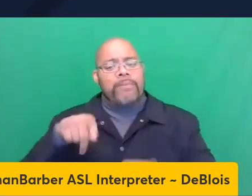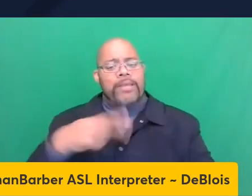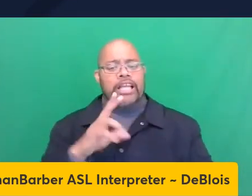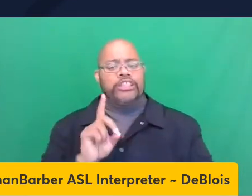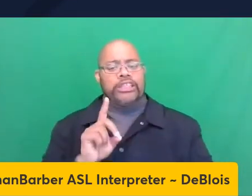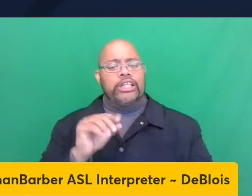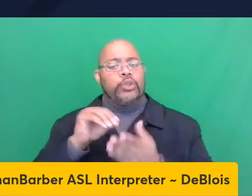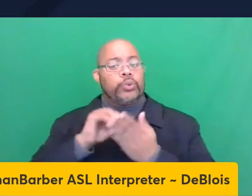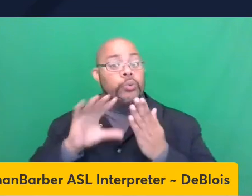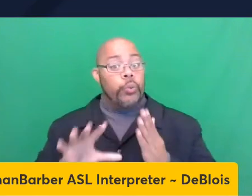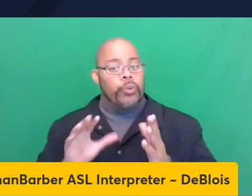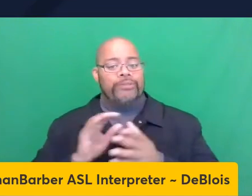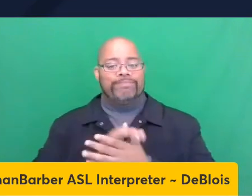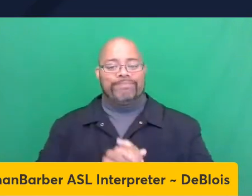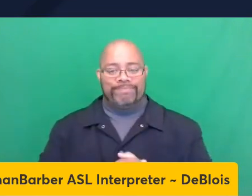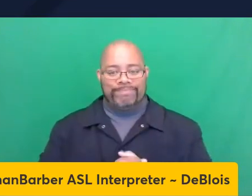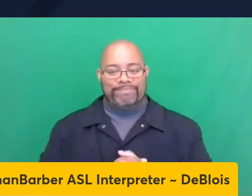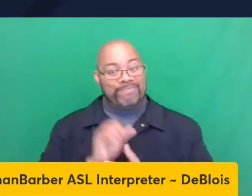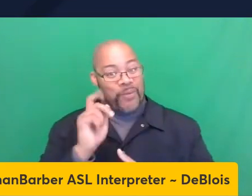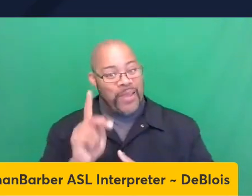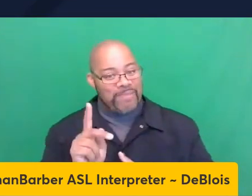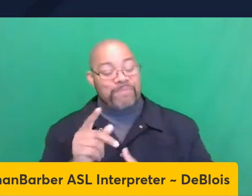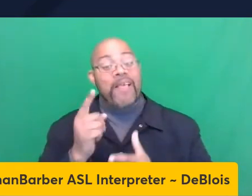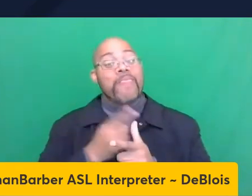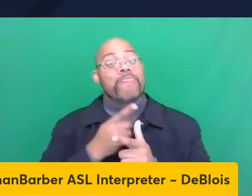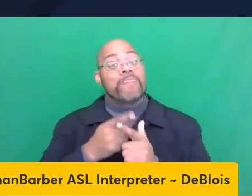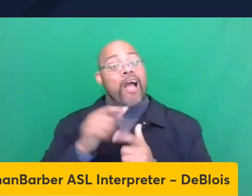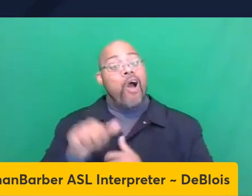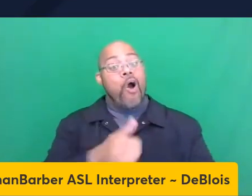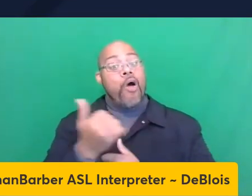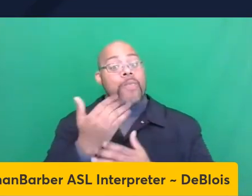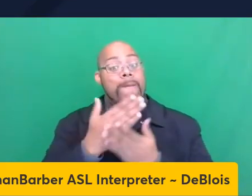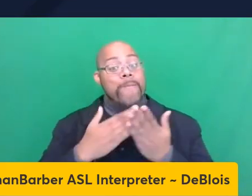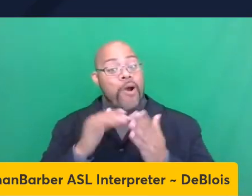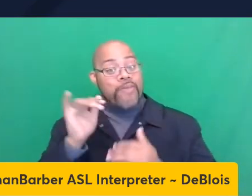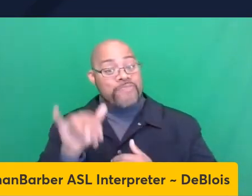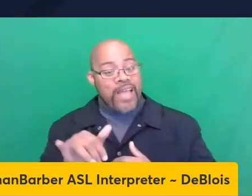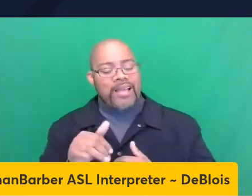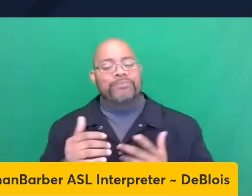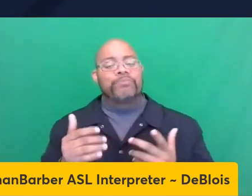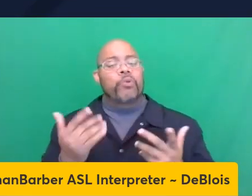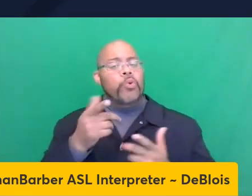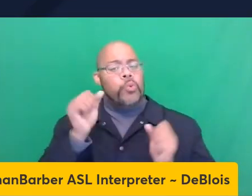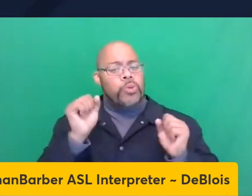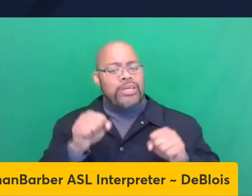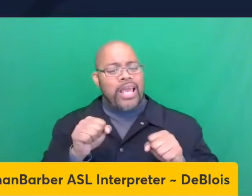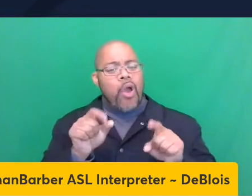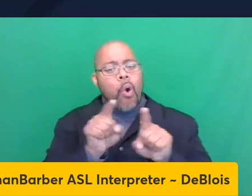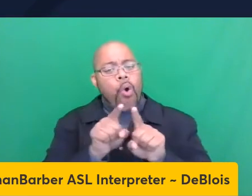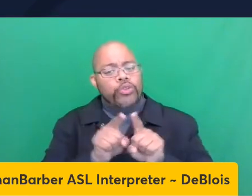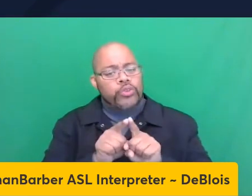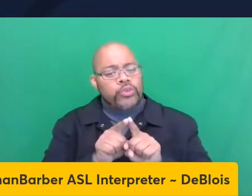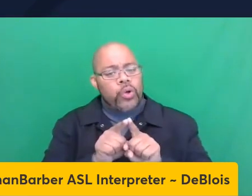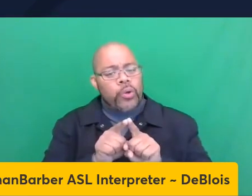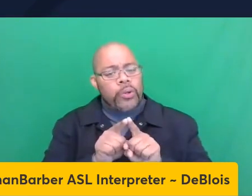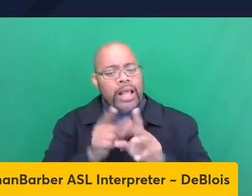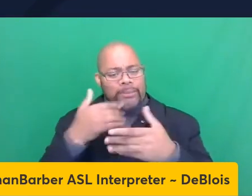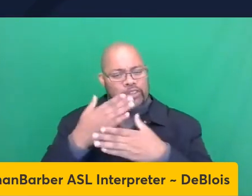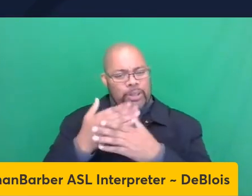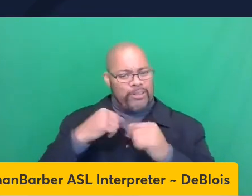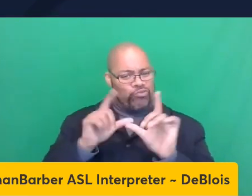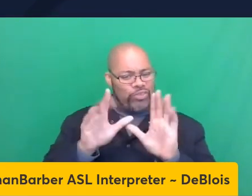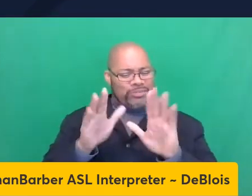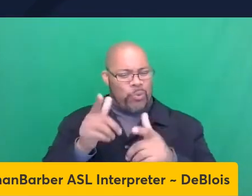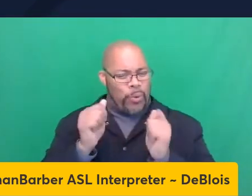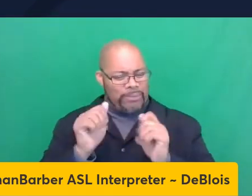student. All right. And then another part of this is you can also, and okay, let me share my screen